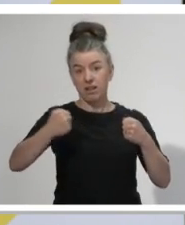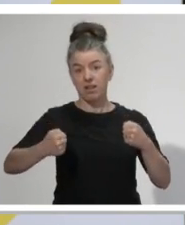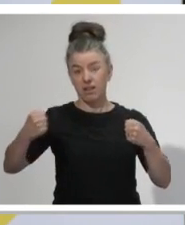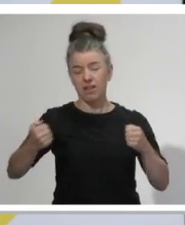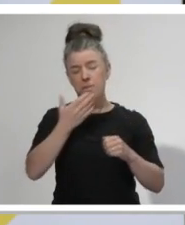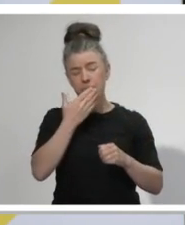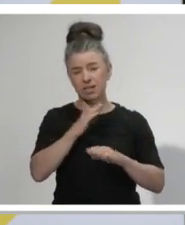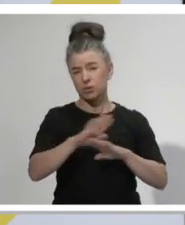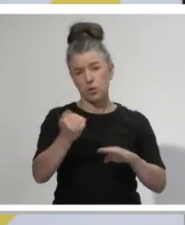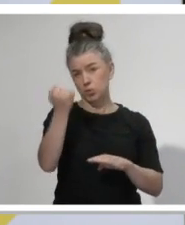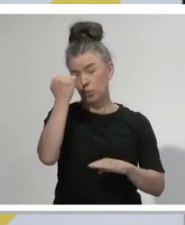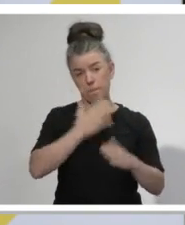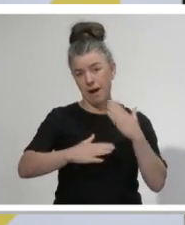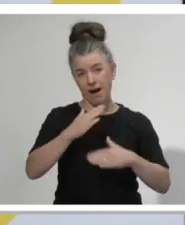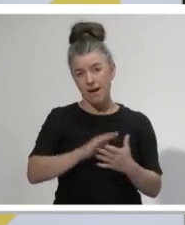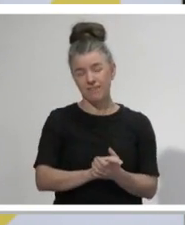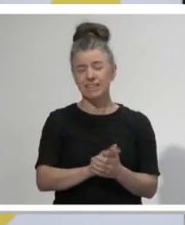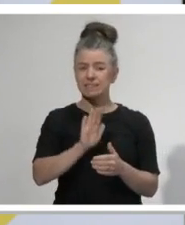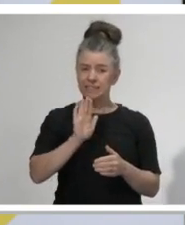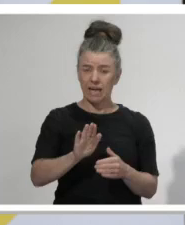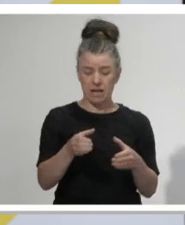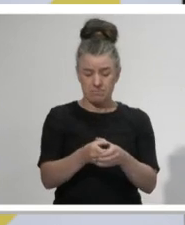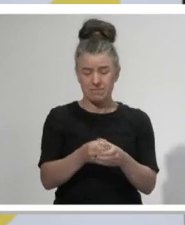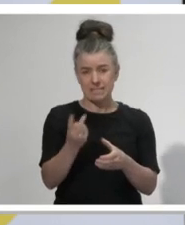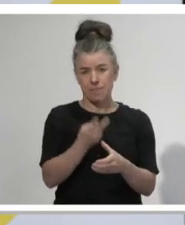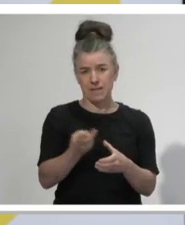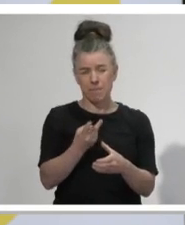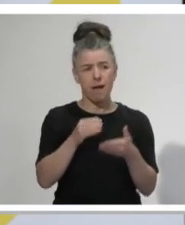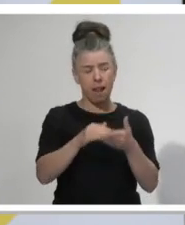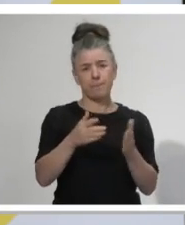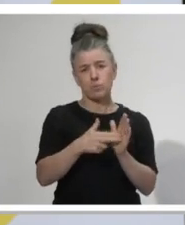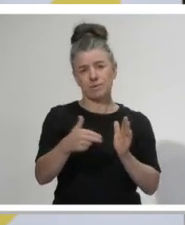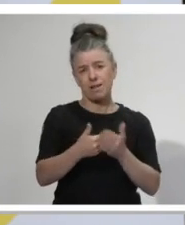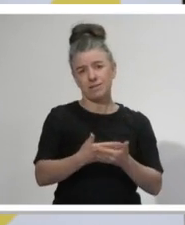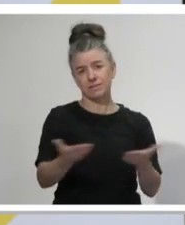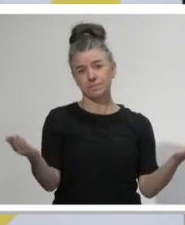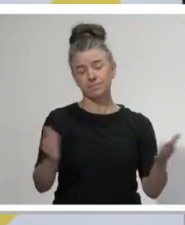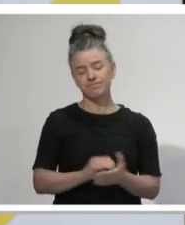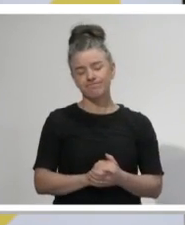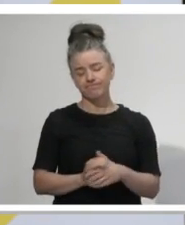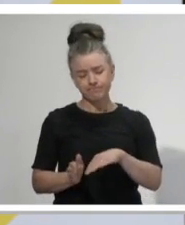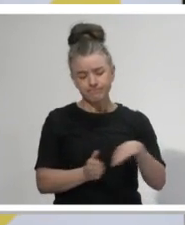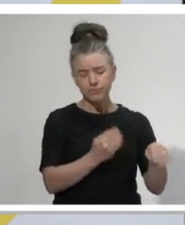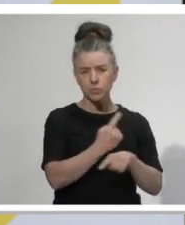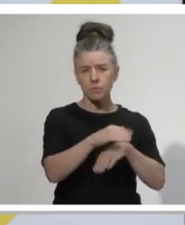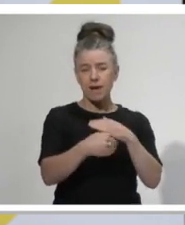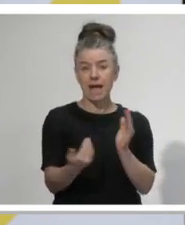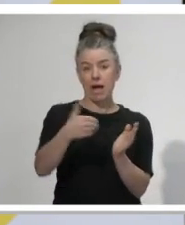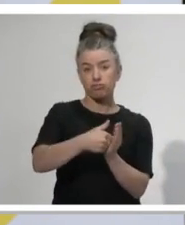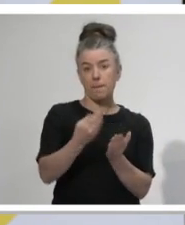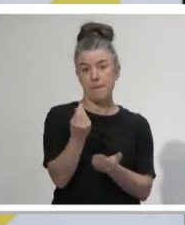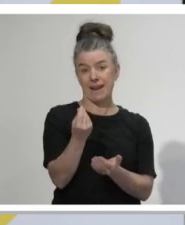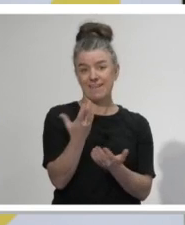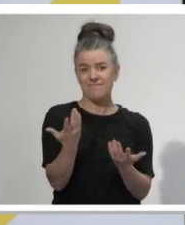idiot. Stick to your bubble and everyone will be better off. I want to mention the winter energy payment today.